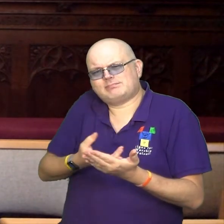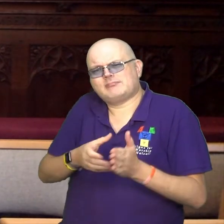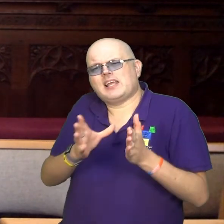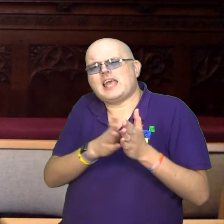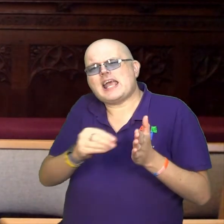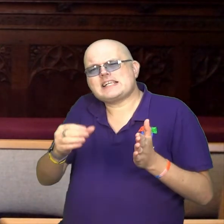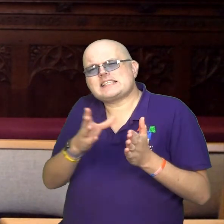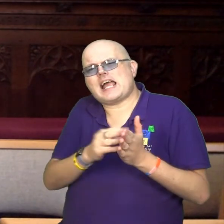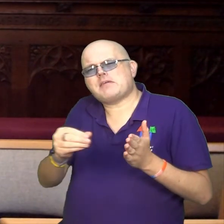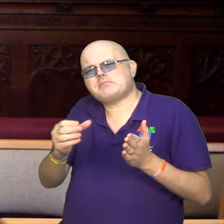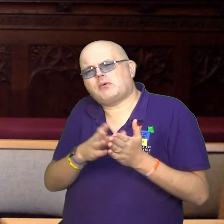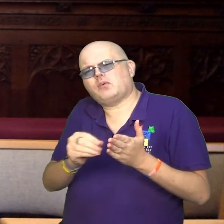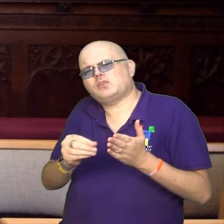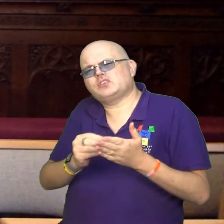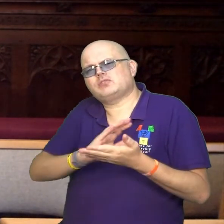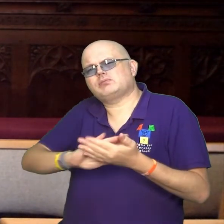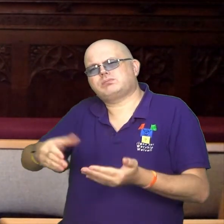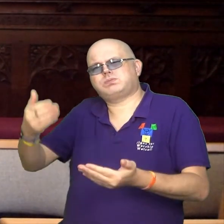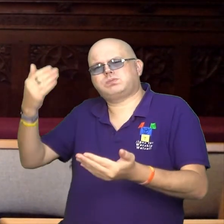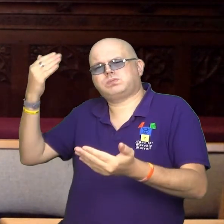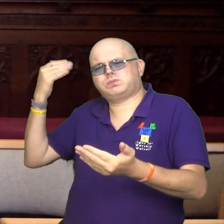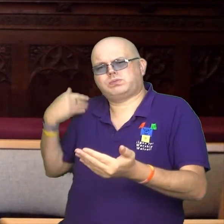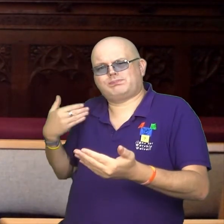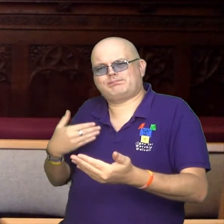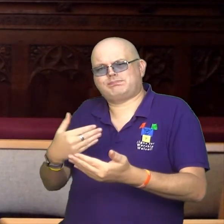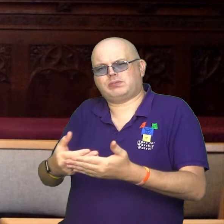Many examples of these throughout history